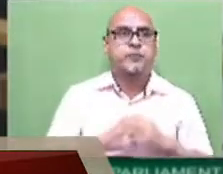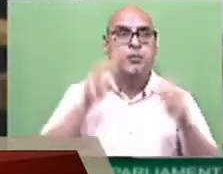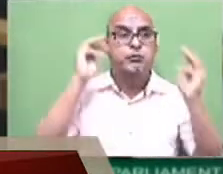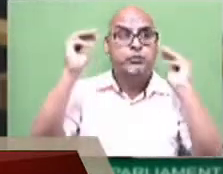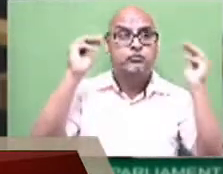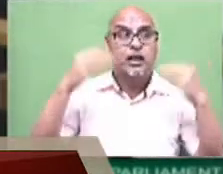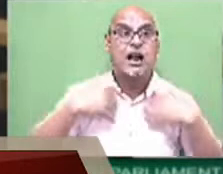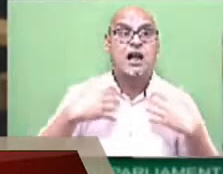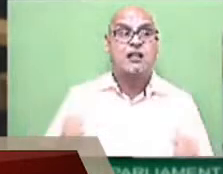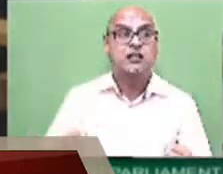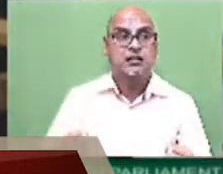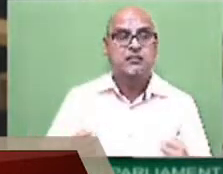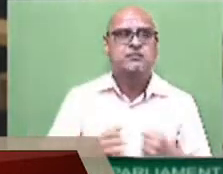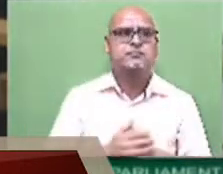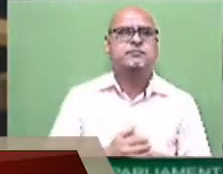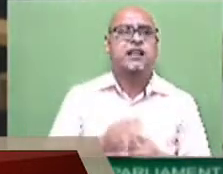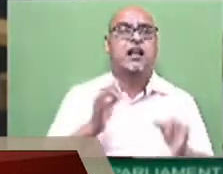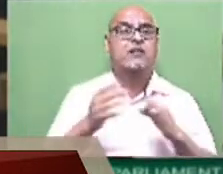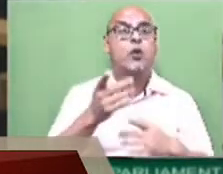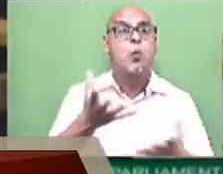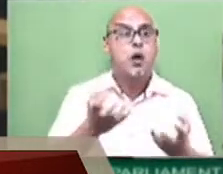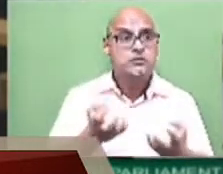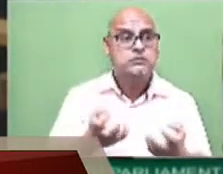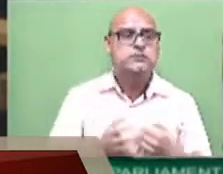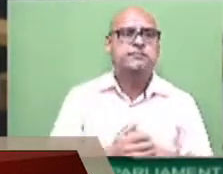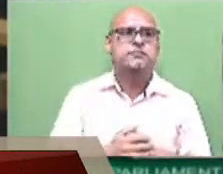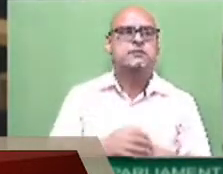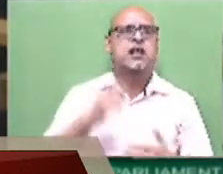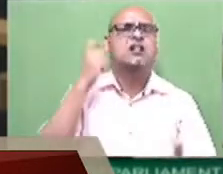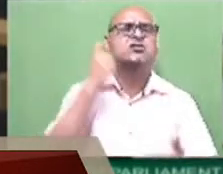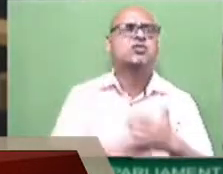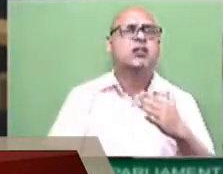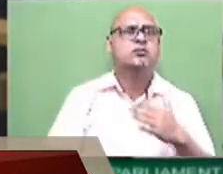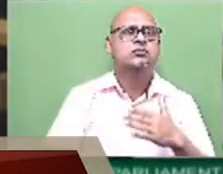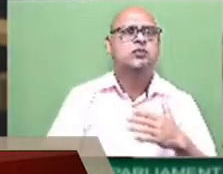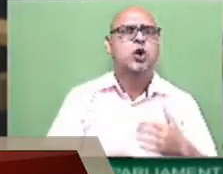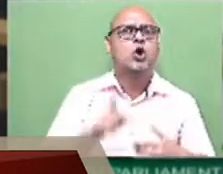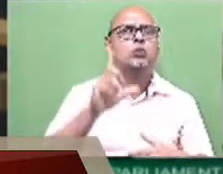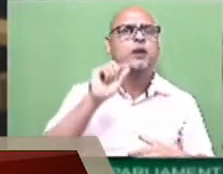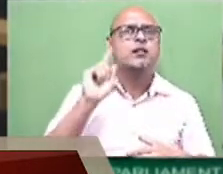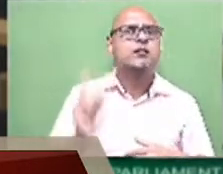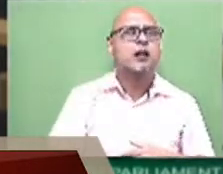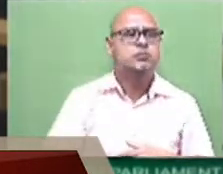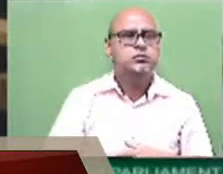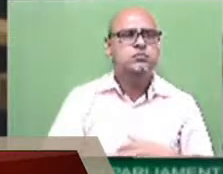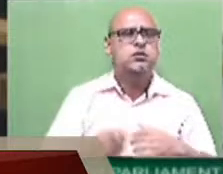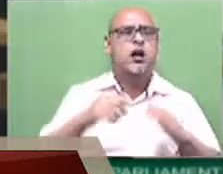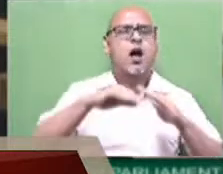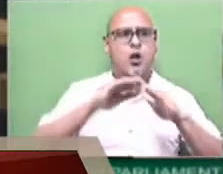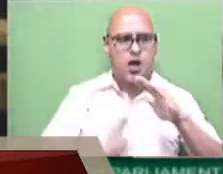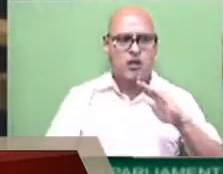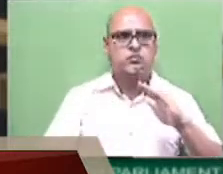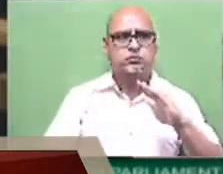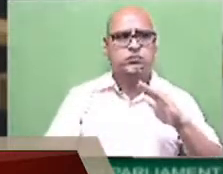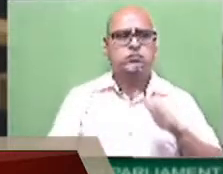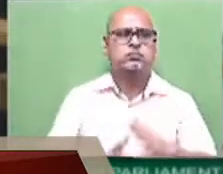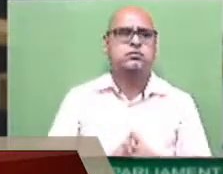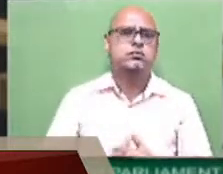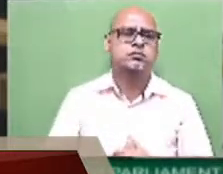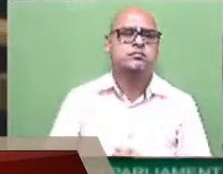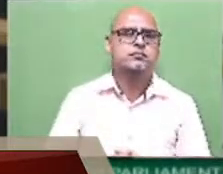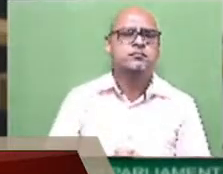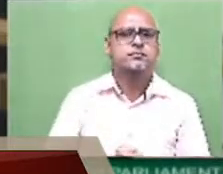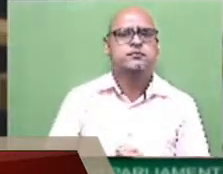But when you look at Clause 3 of the bill, it creates a maximum fine